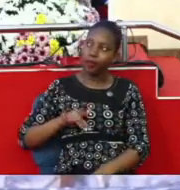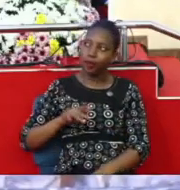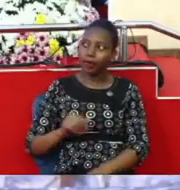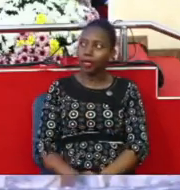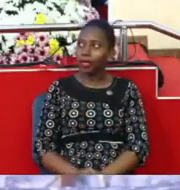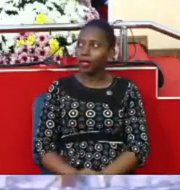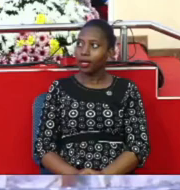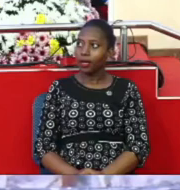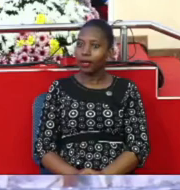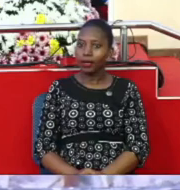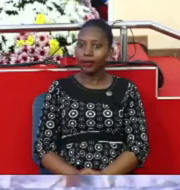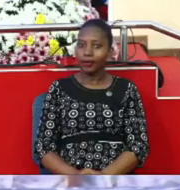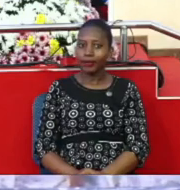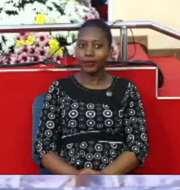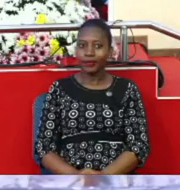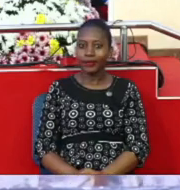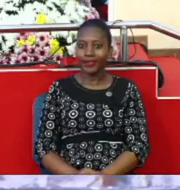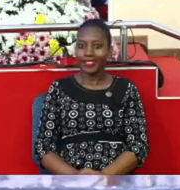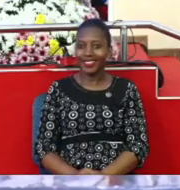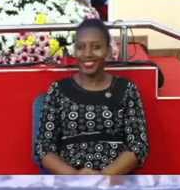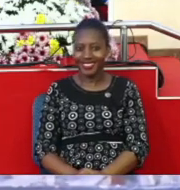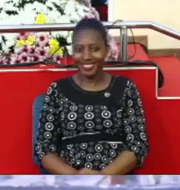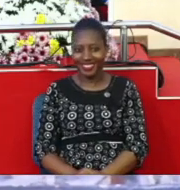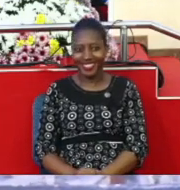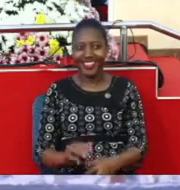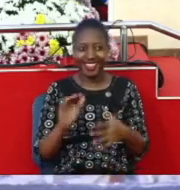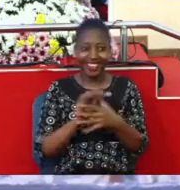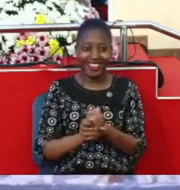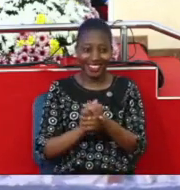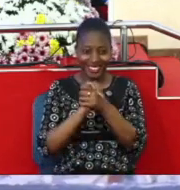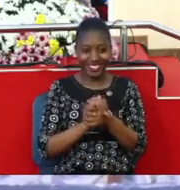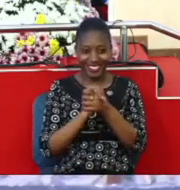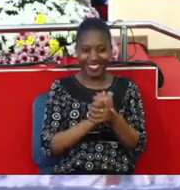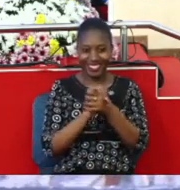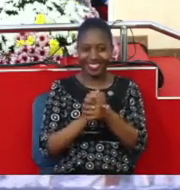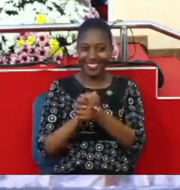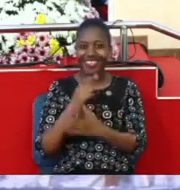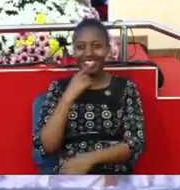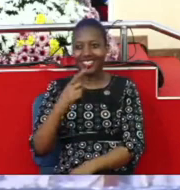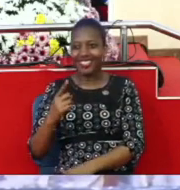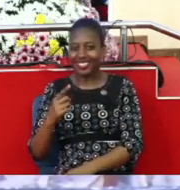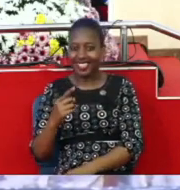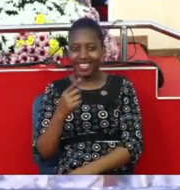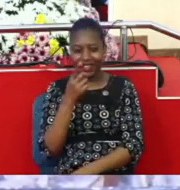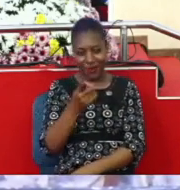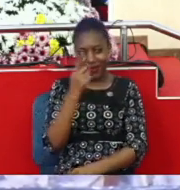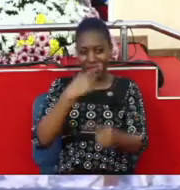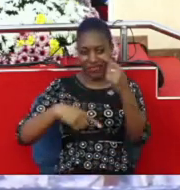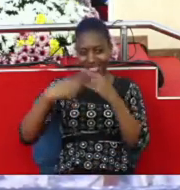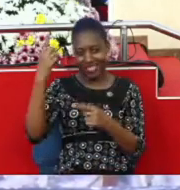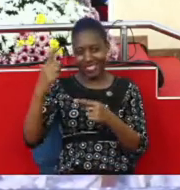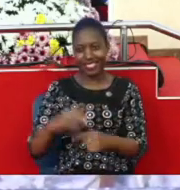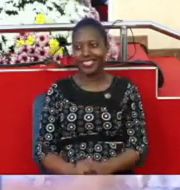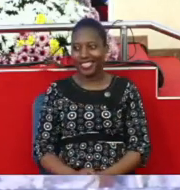Si usalimie victorious, umwambie wewe victorious. Kama ni mwanaume, umwambie wewe victory. Na kama